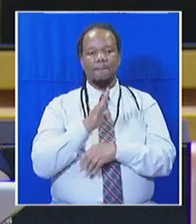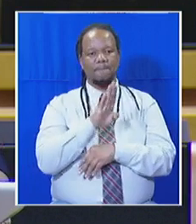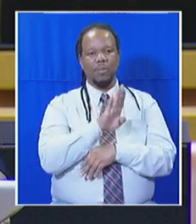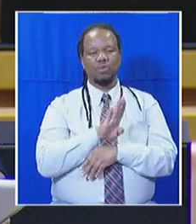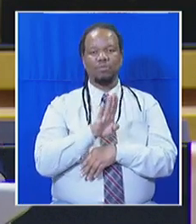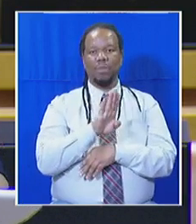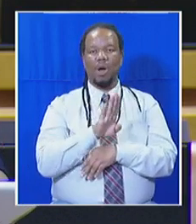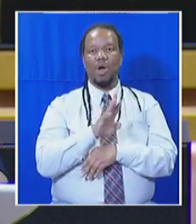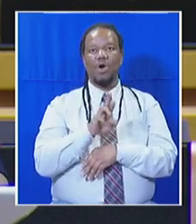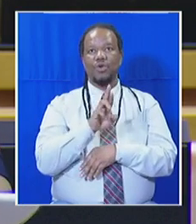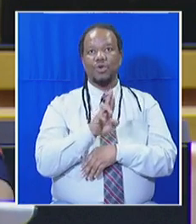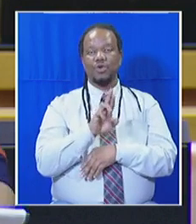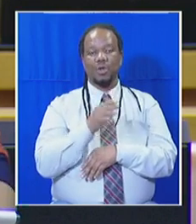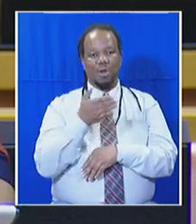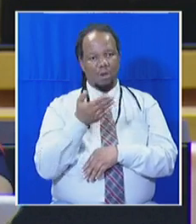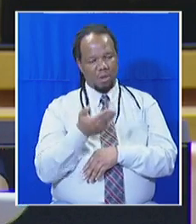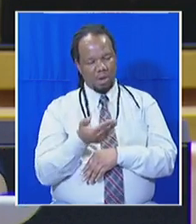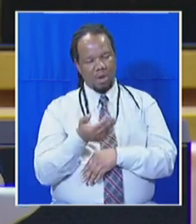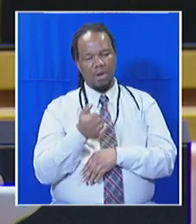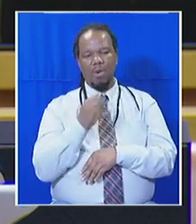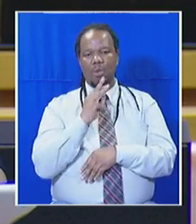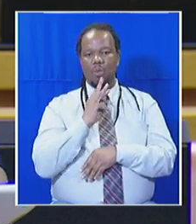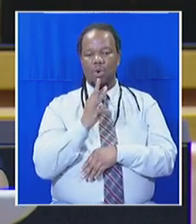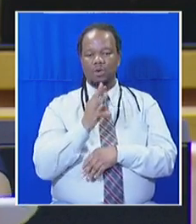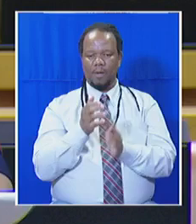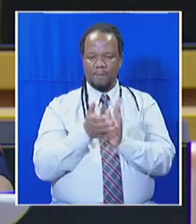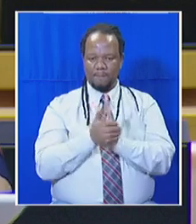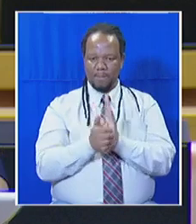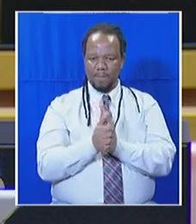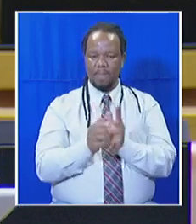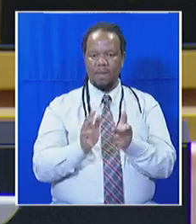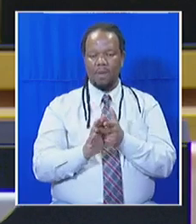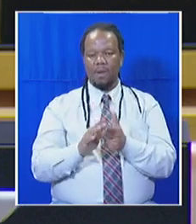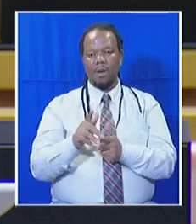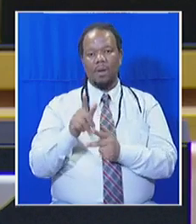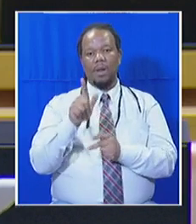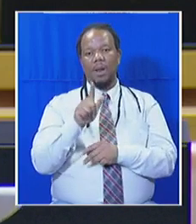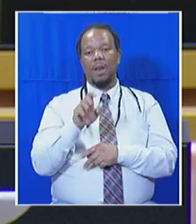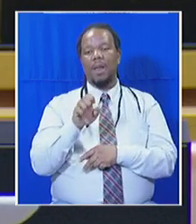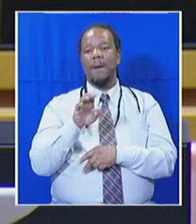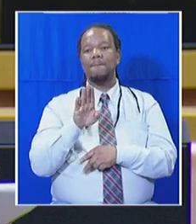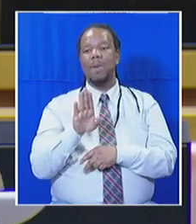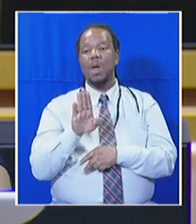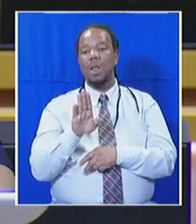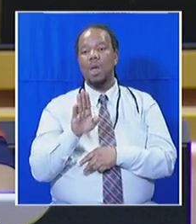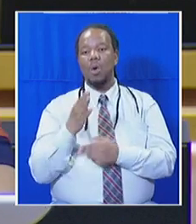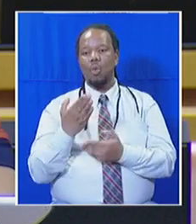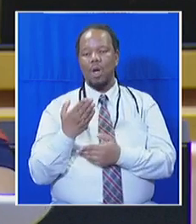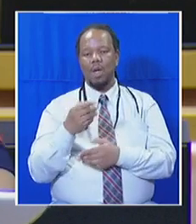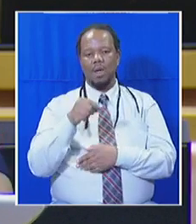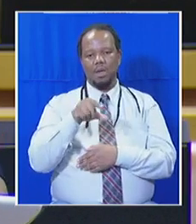the problems of water incapacity, the work that Lepelle Water Board has also done in Guyana to make